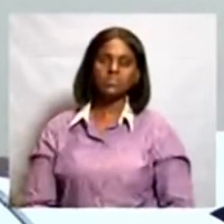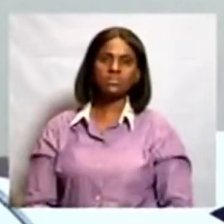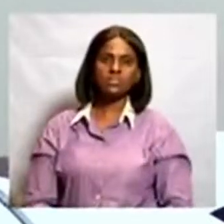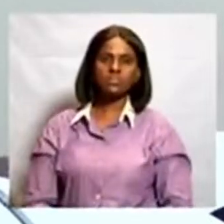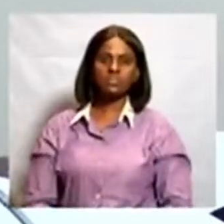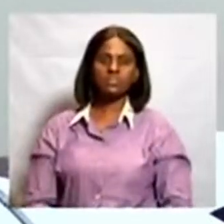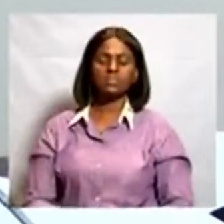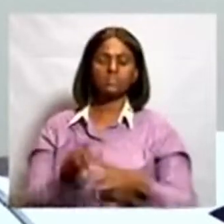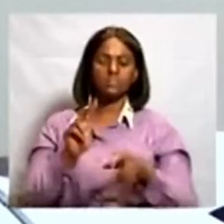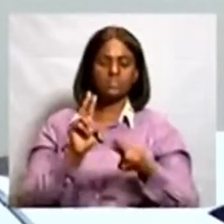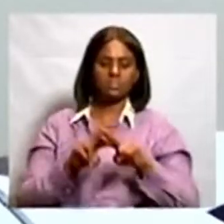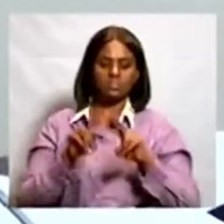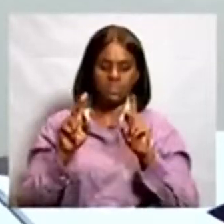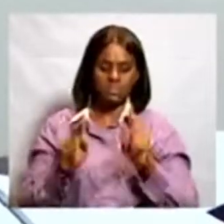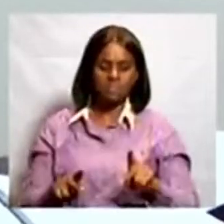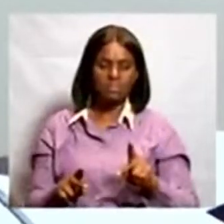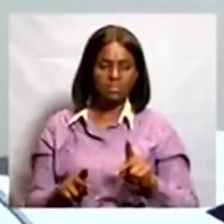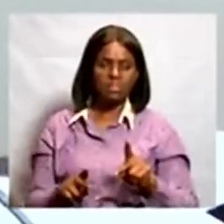Chair,